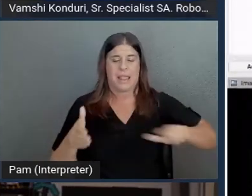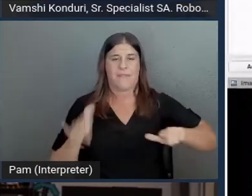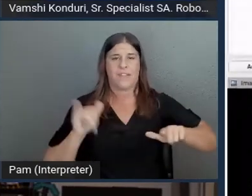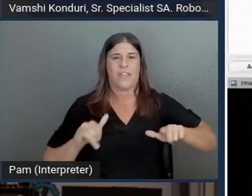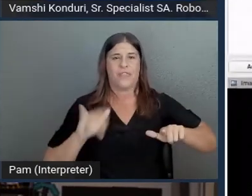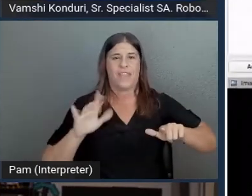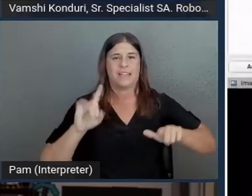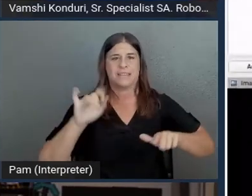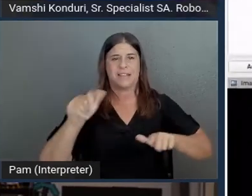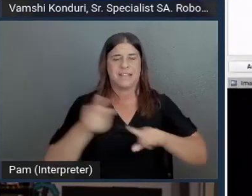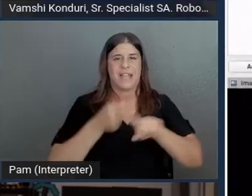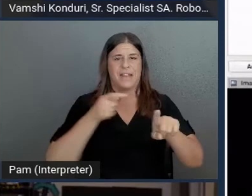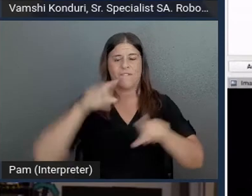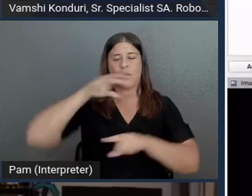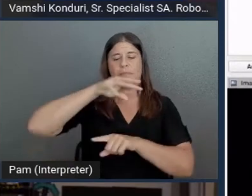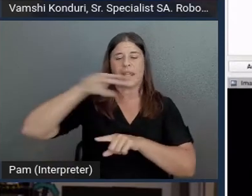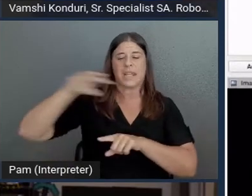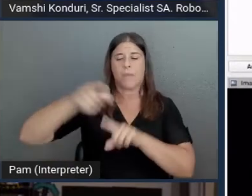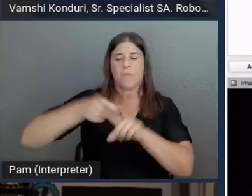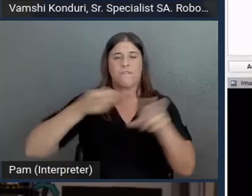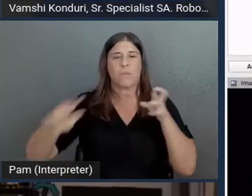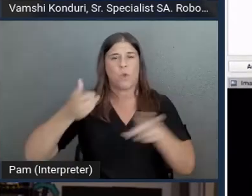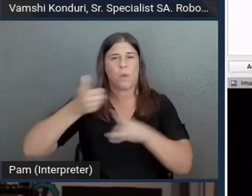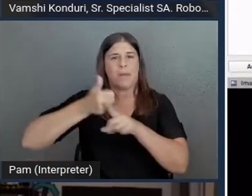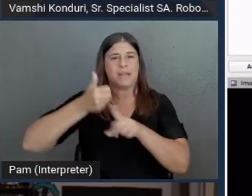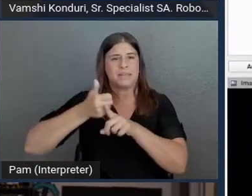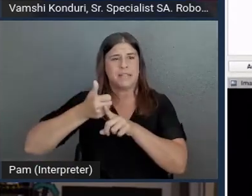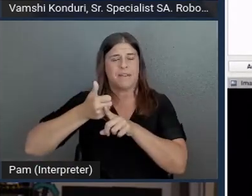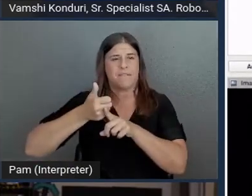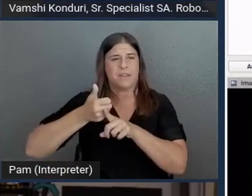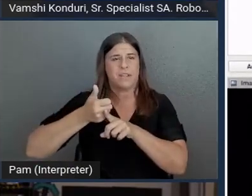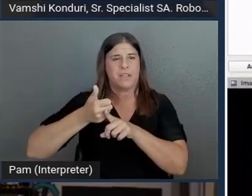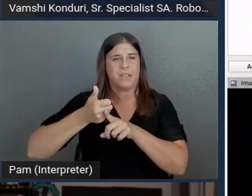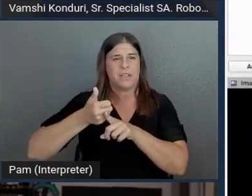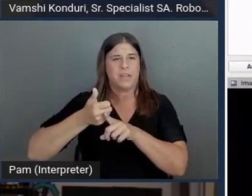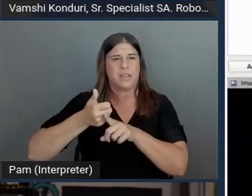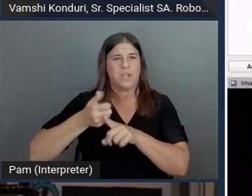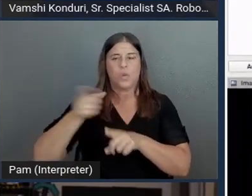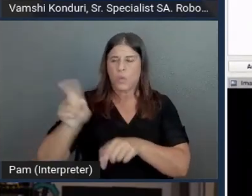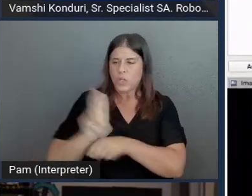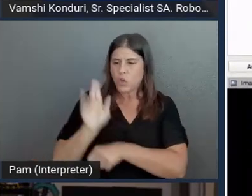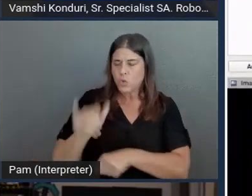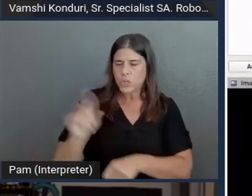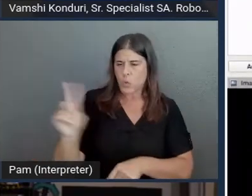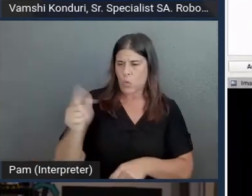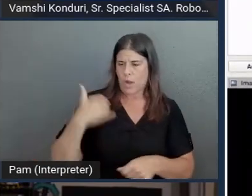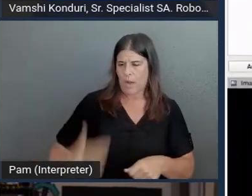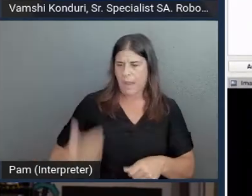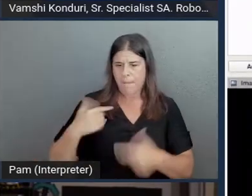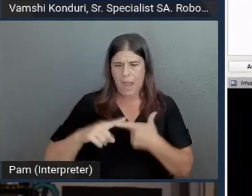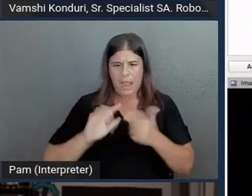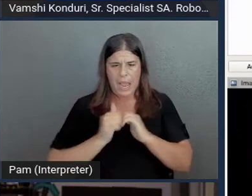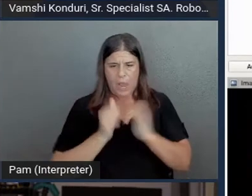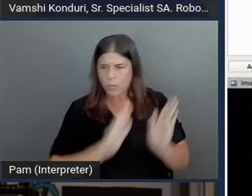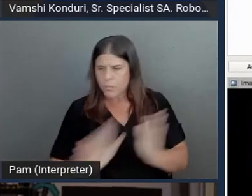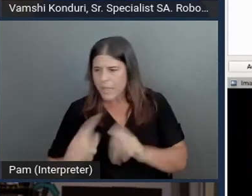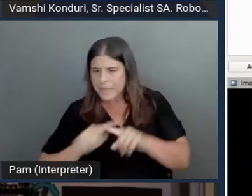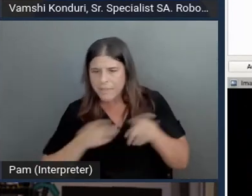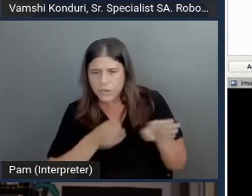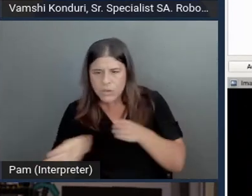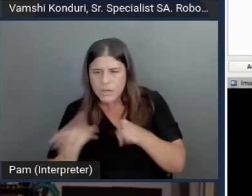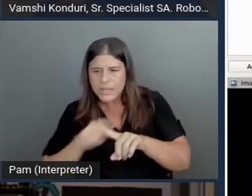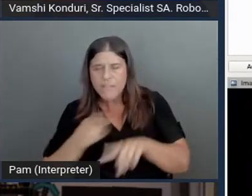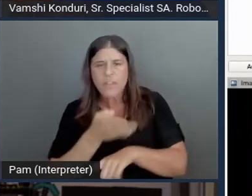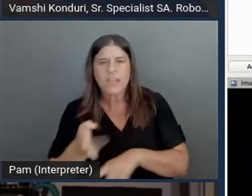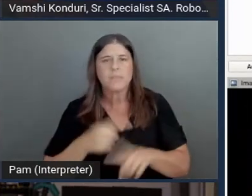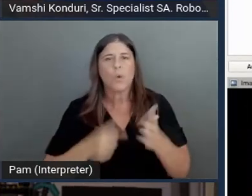the camera of the robot, which it uses to figure out, where it is, how to plan, and other aspects. And what you're seeing on the